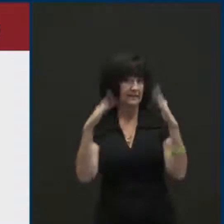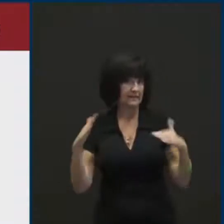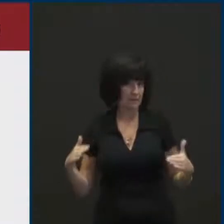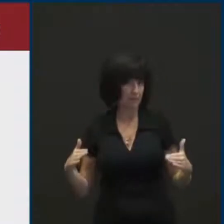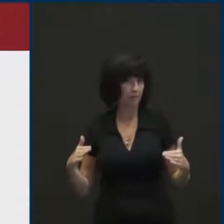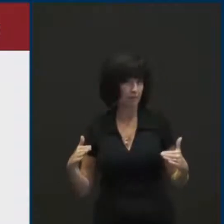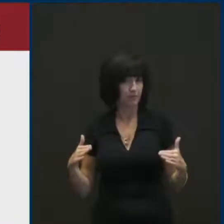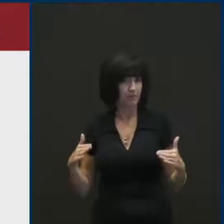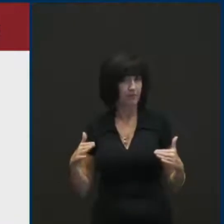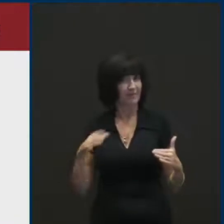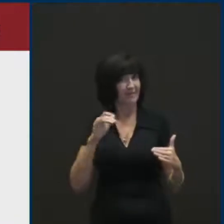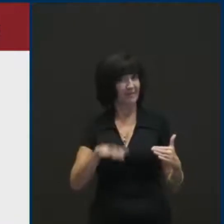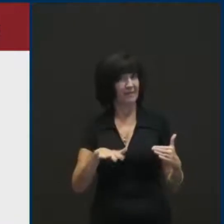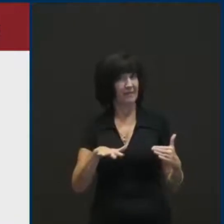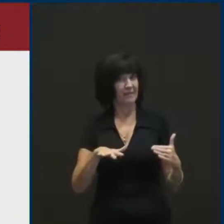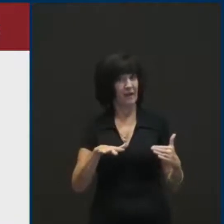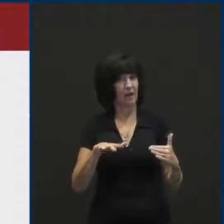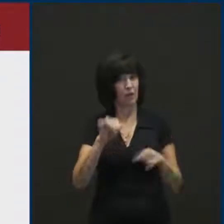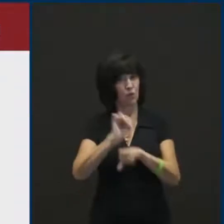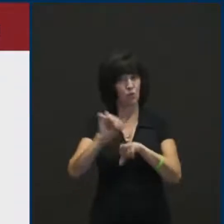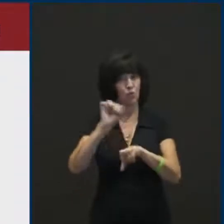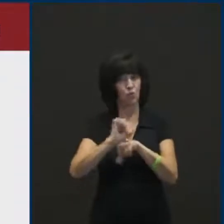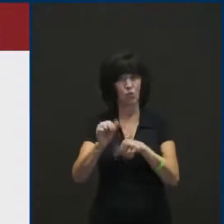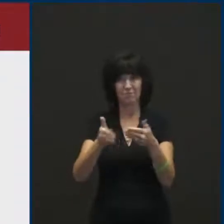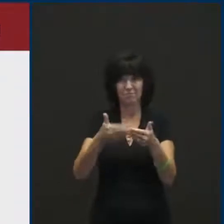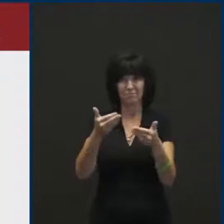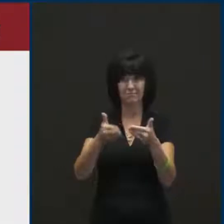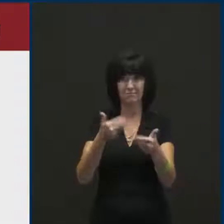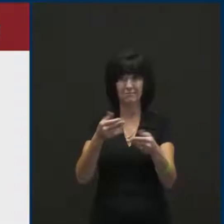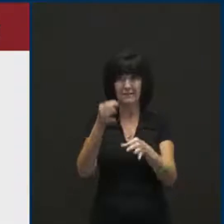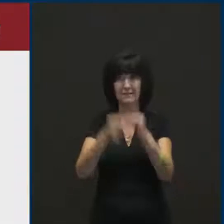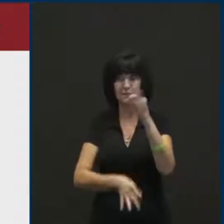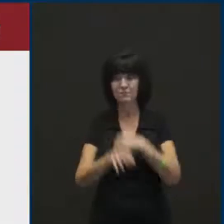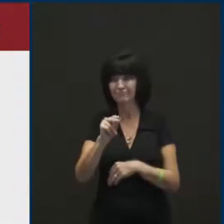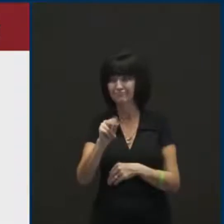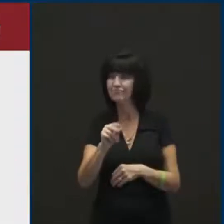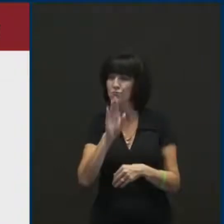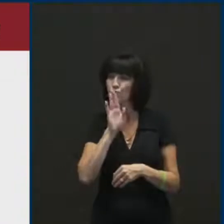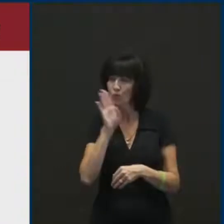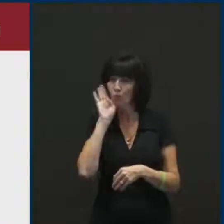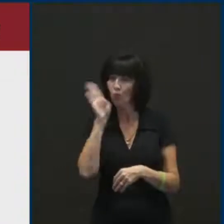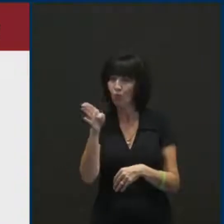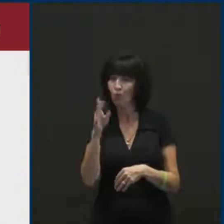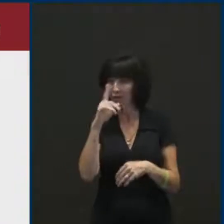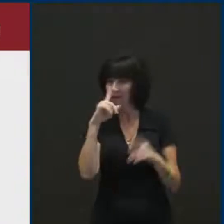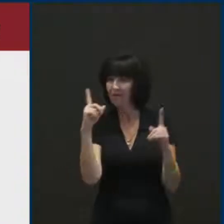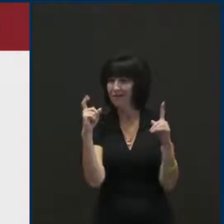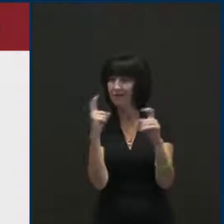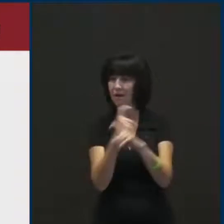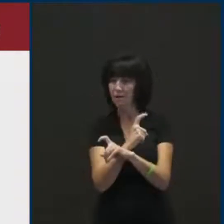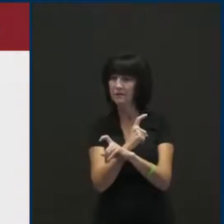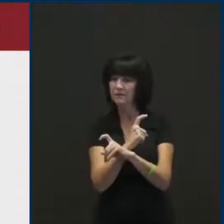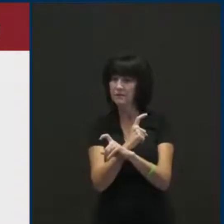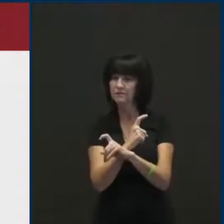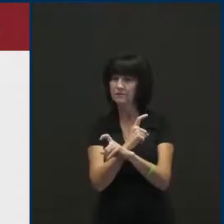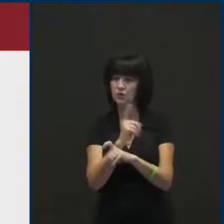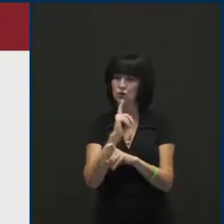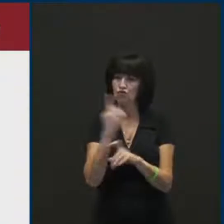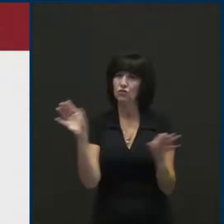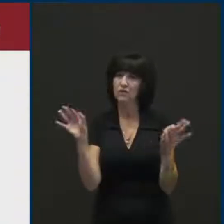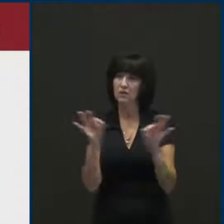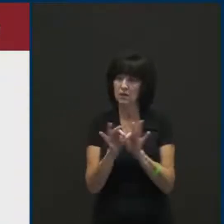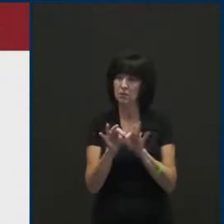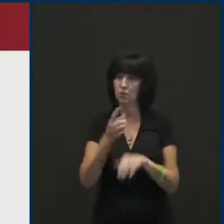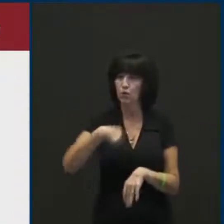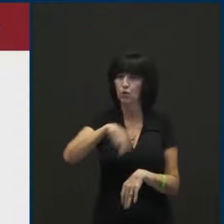going to be a pretty complex piece to this campaign. it's going to be really important that we're able